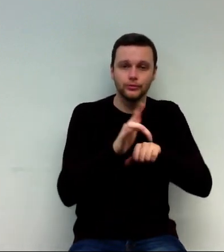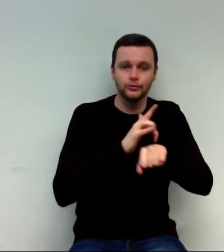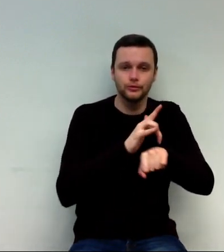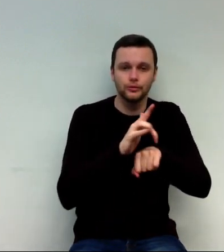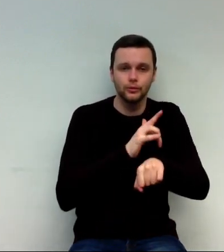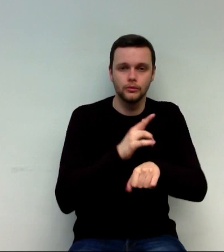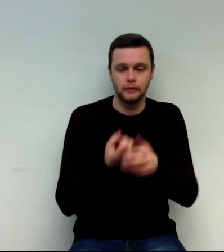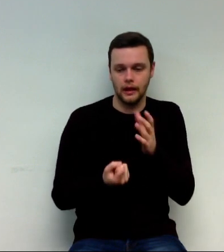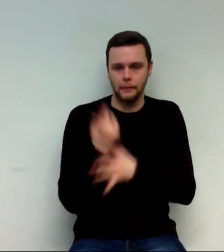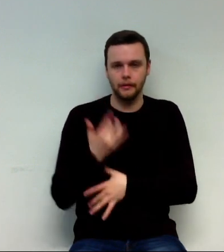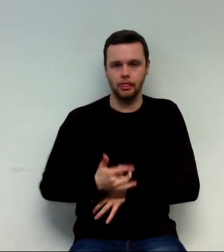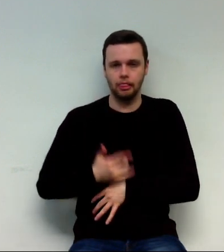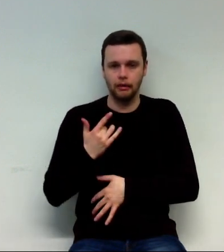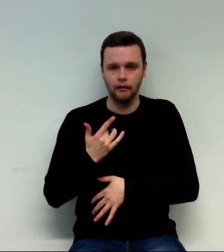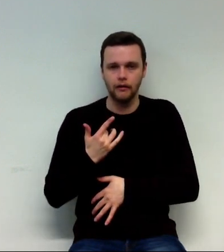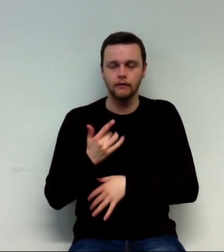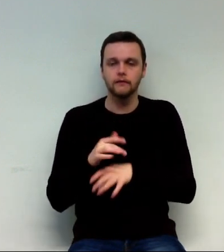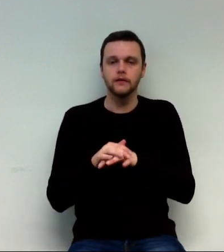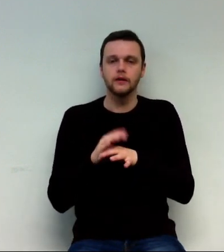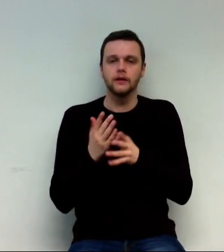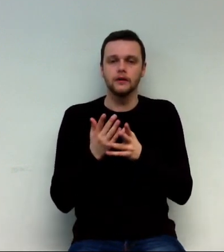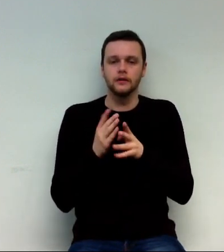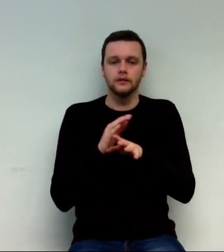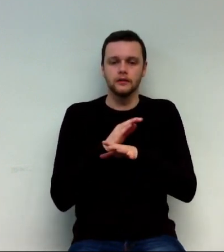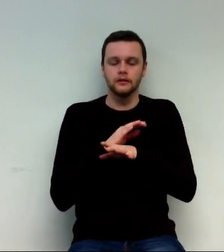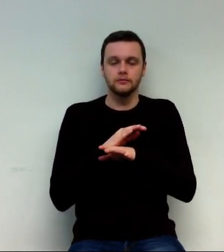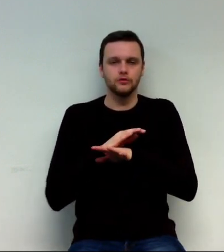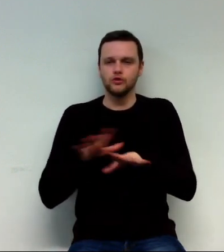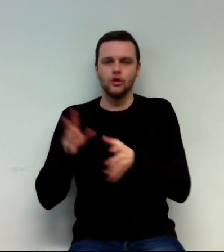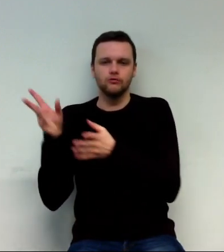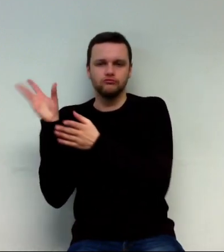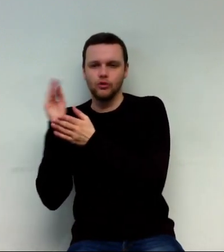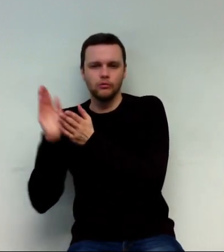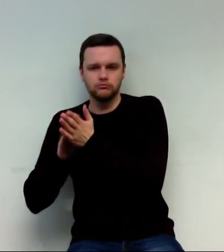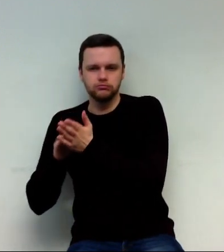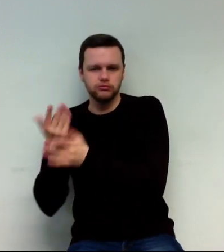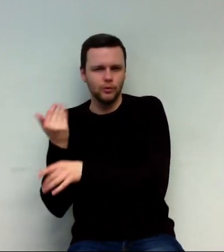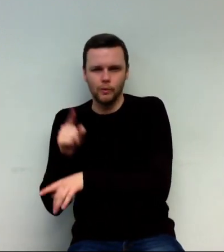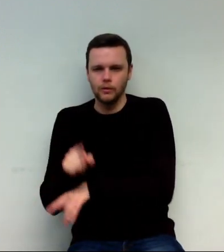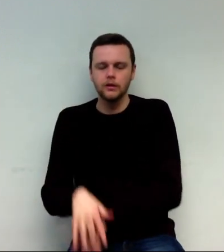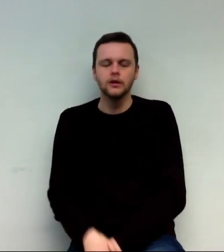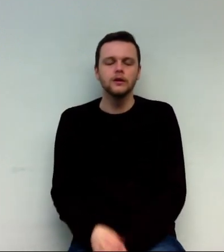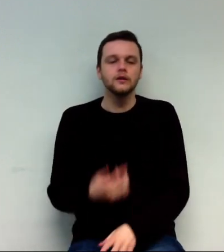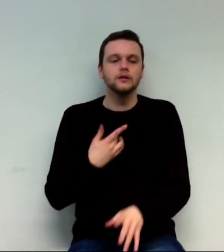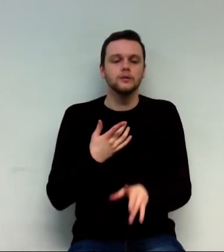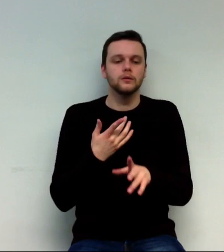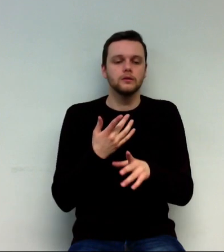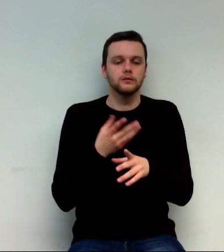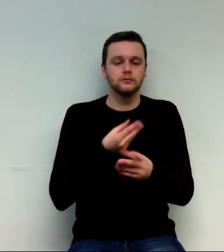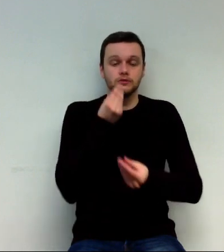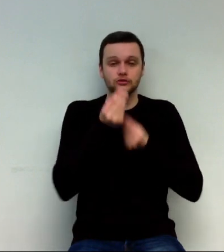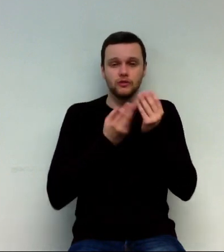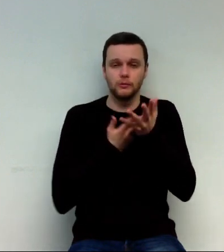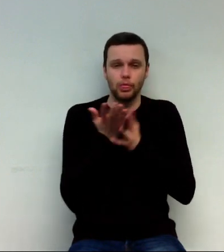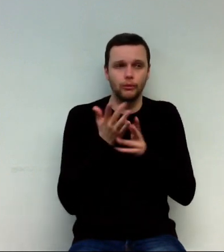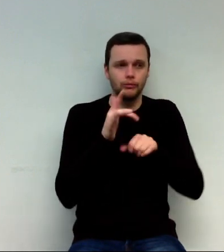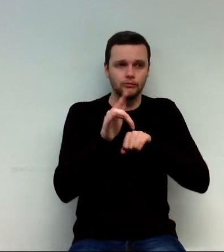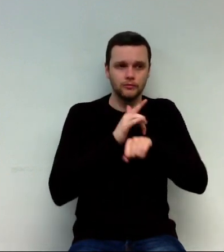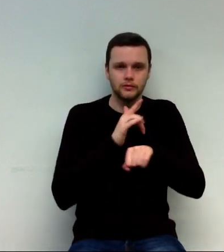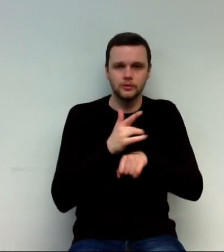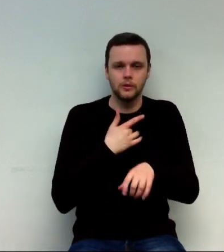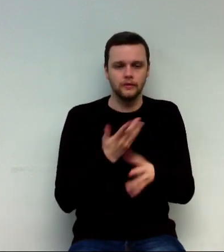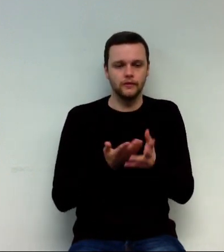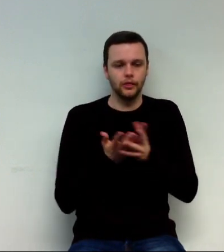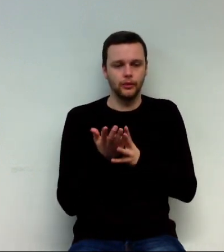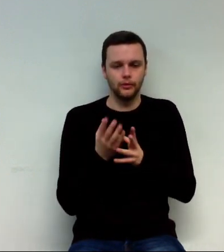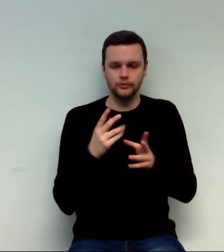conducted live rather than an audio track, and it describes what's happening on the stage during pauses in the